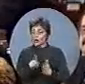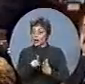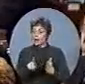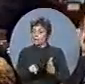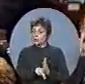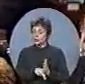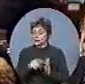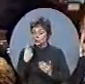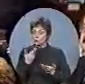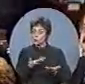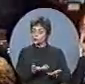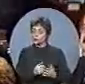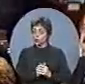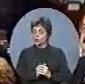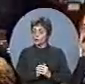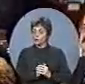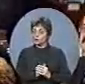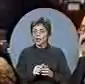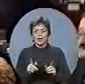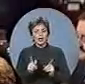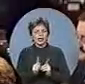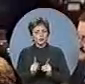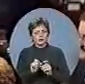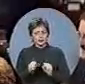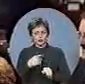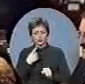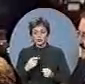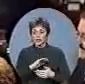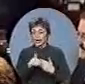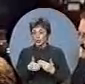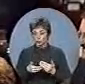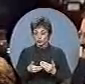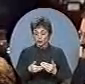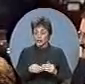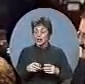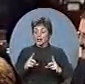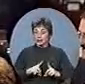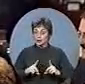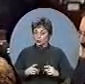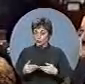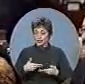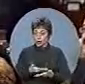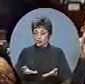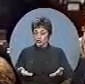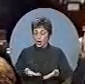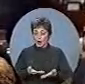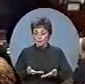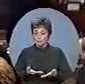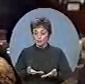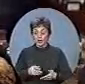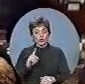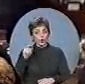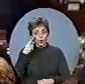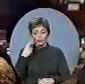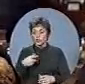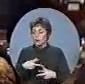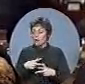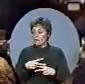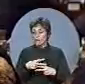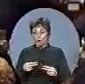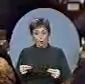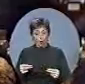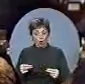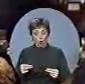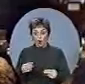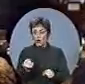we have our policy to that end. And I can assure all members in this House that this government does